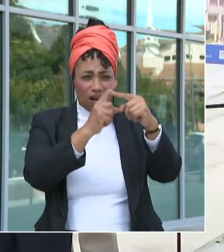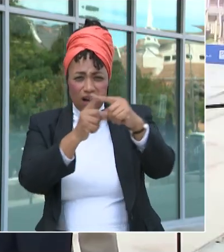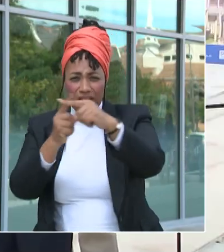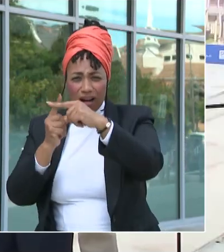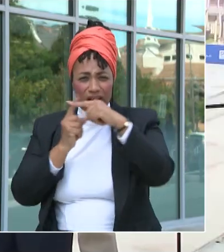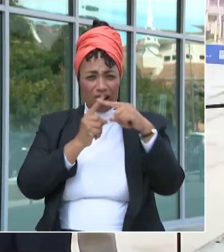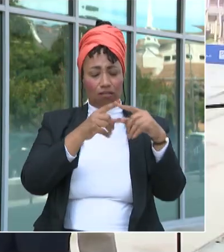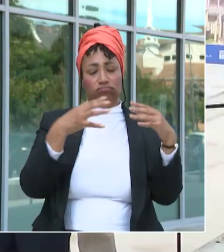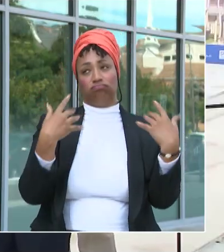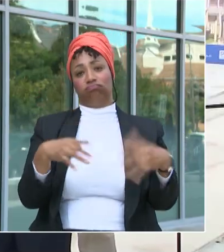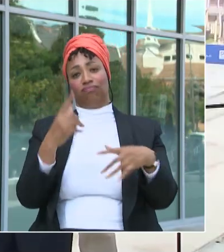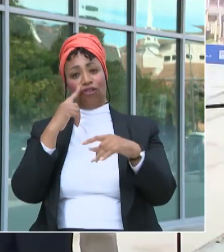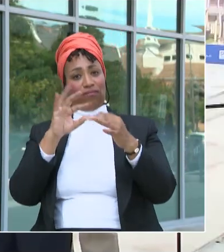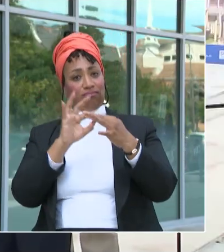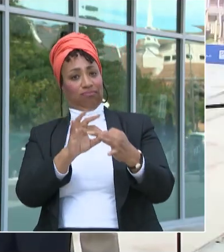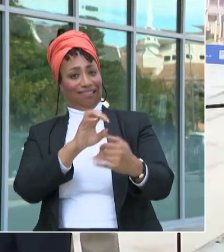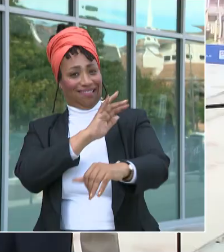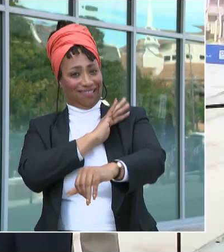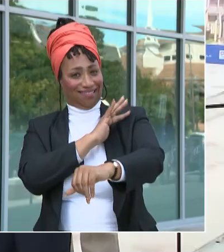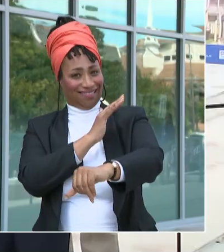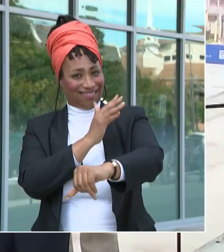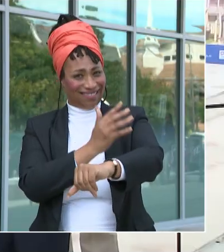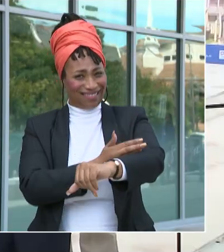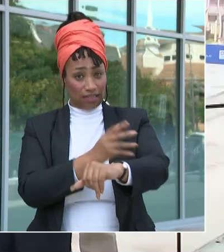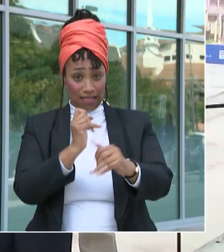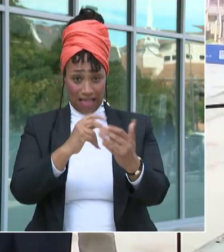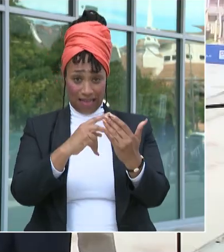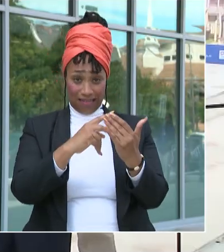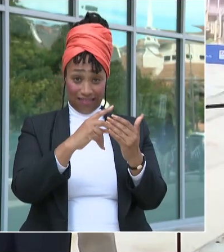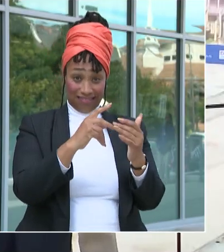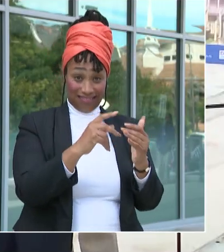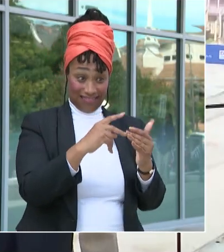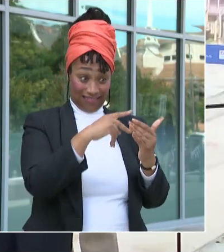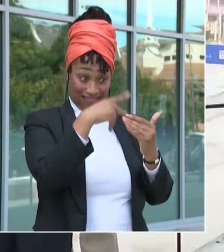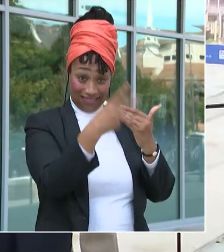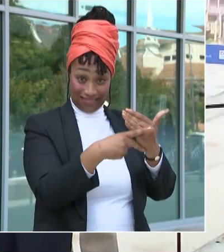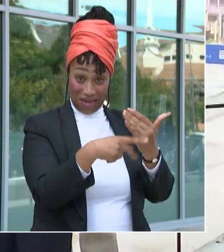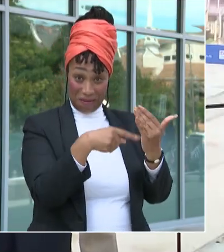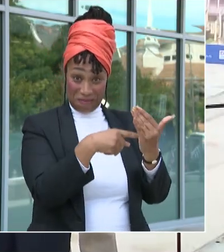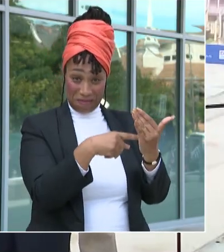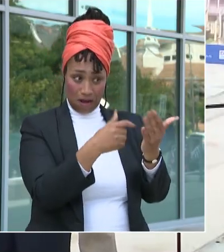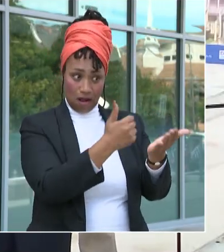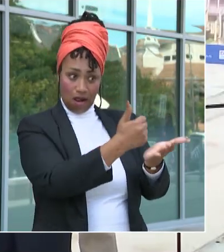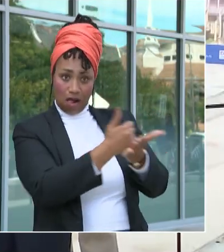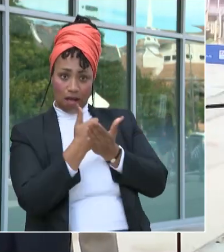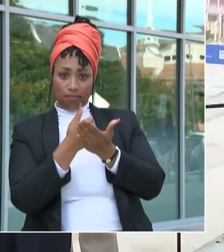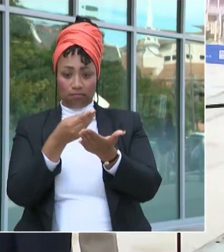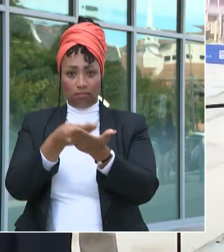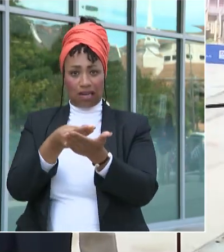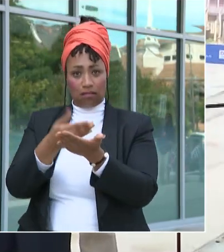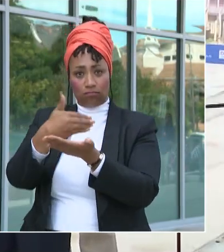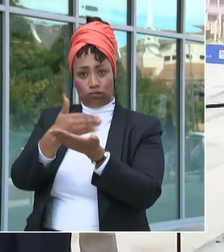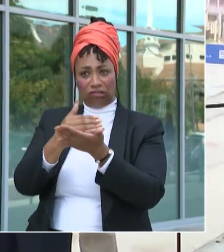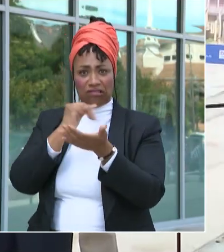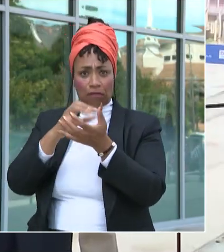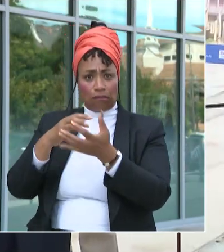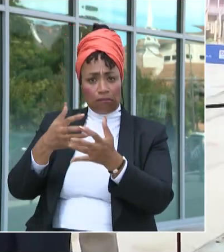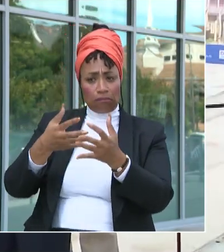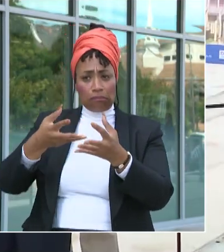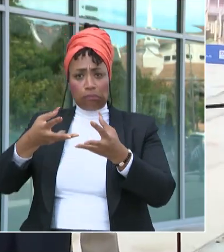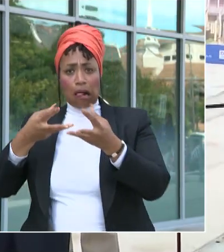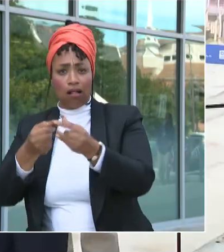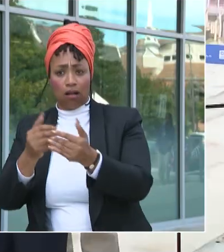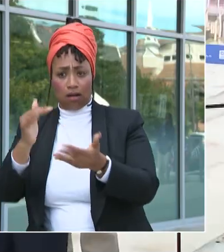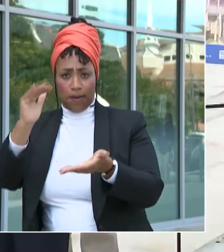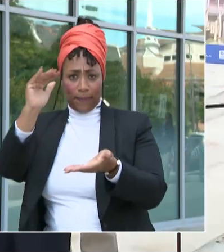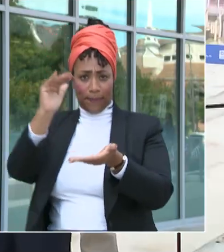projects lead to economic development for our city. And we're proud to report that over 40% or nearly 40% of the